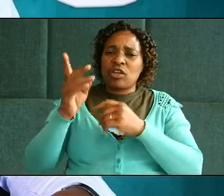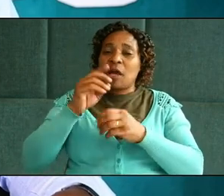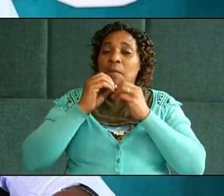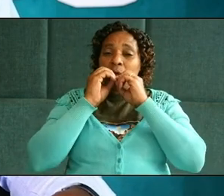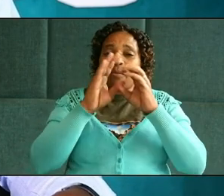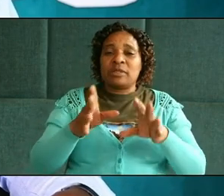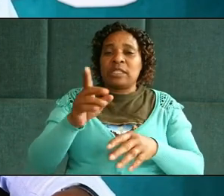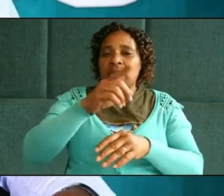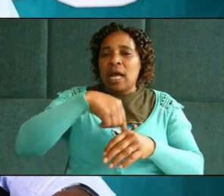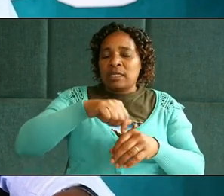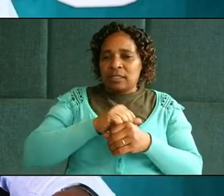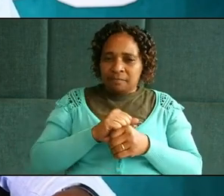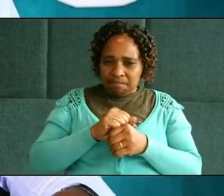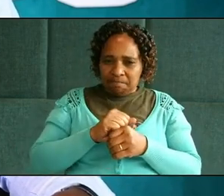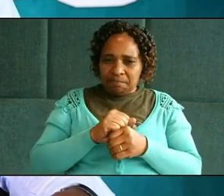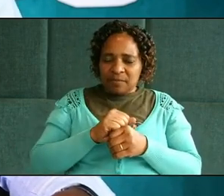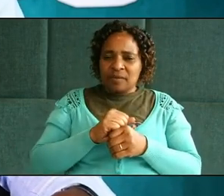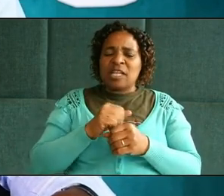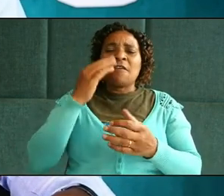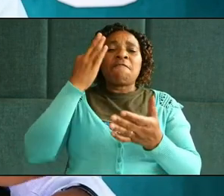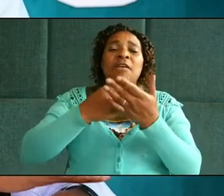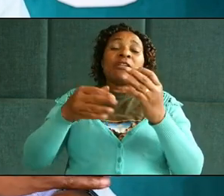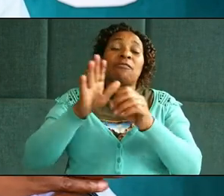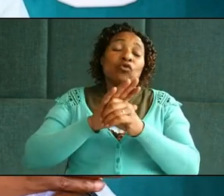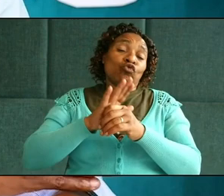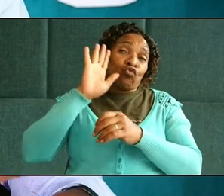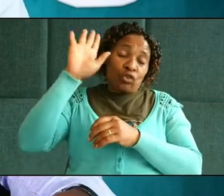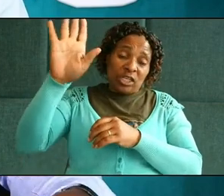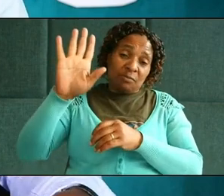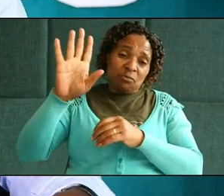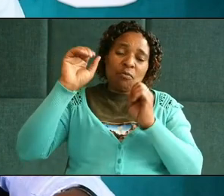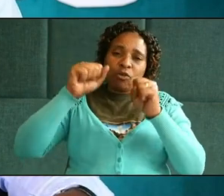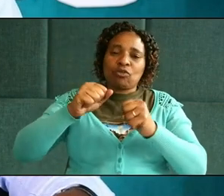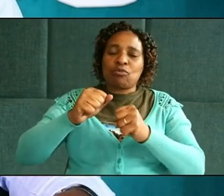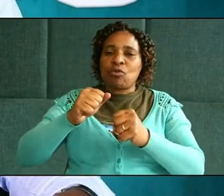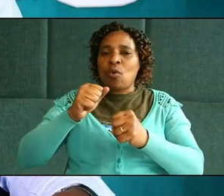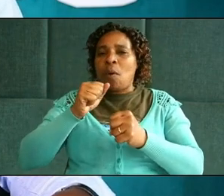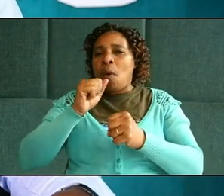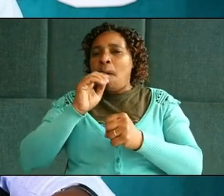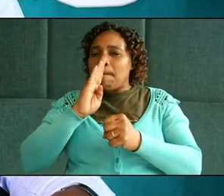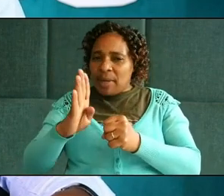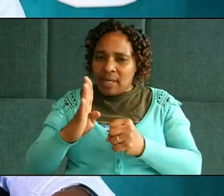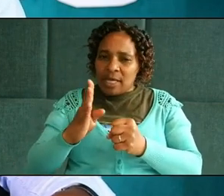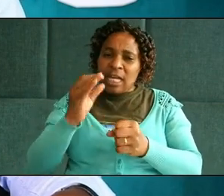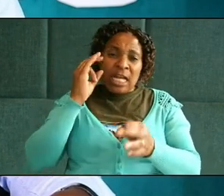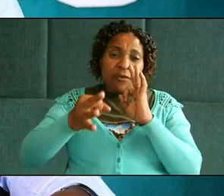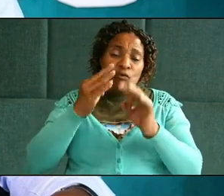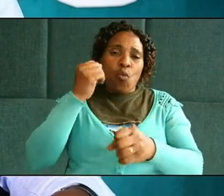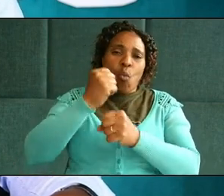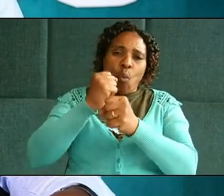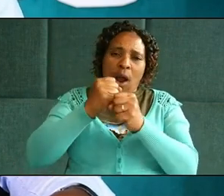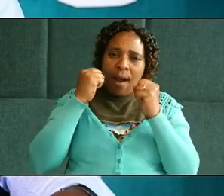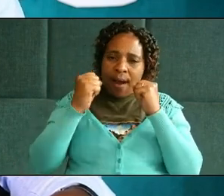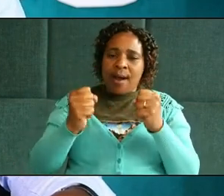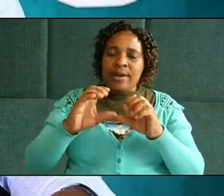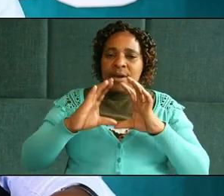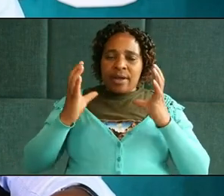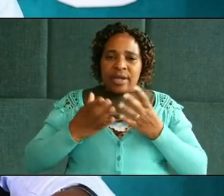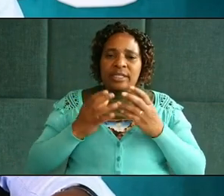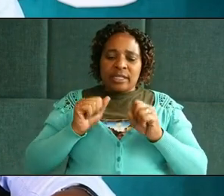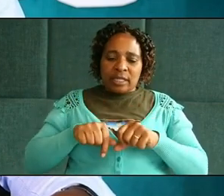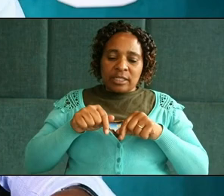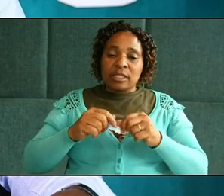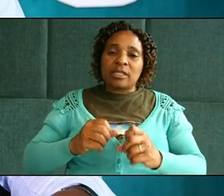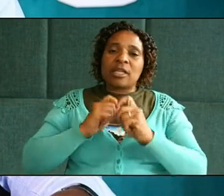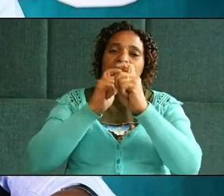If you remain faithful to me, then this is what I'm going to do. If you work so hard in class, then these are the rewards that